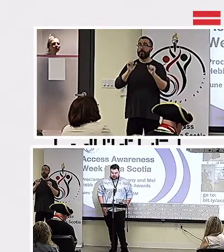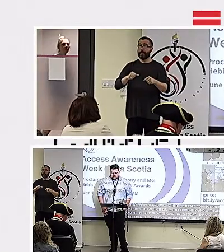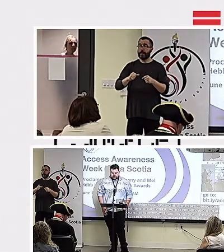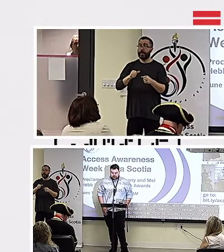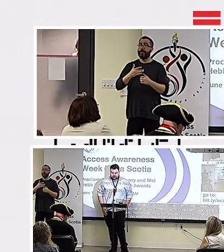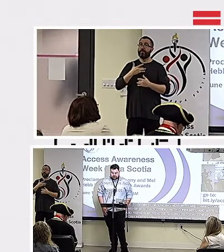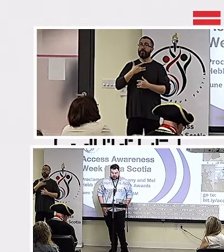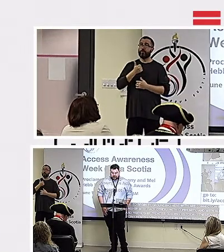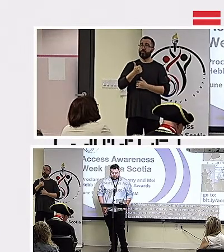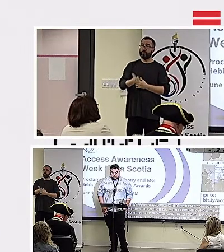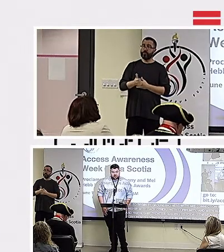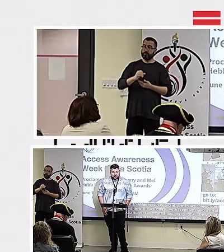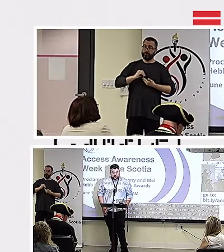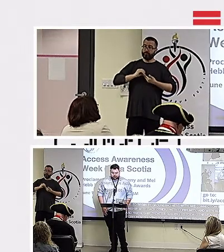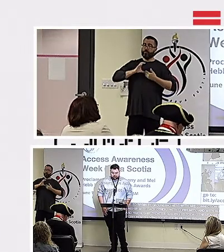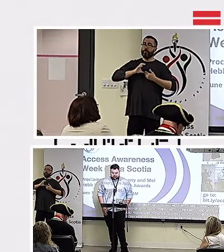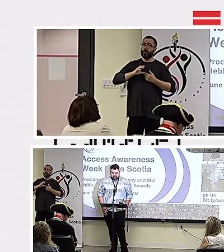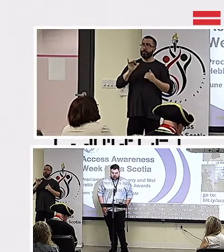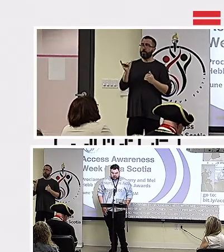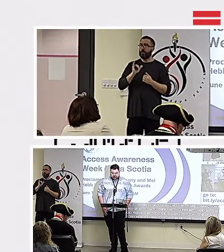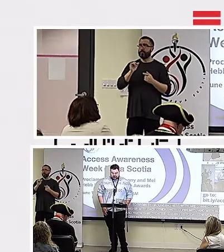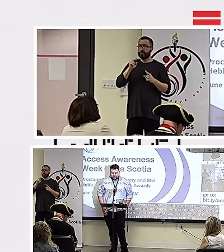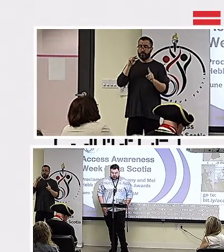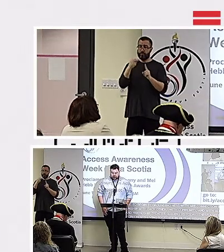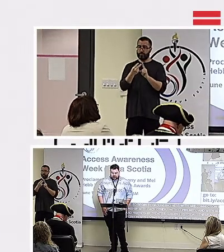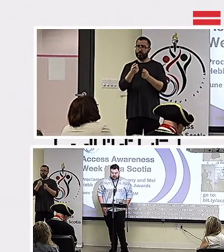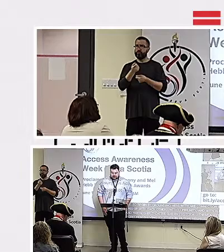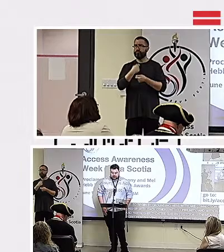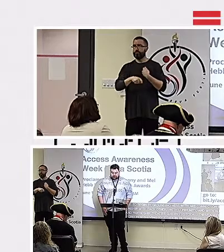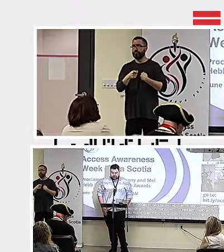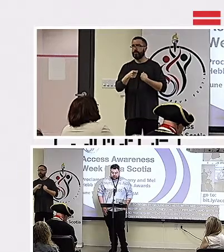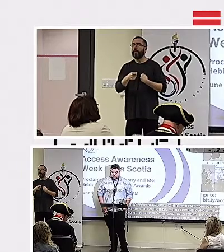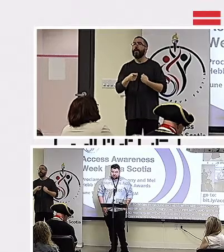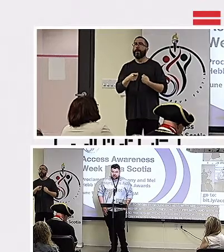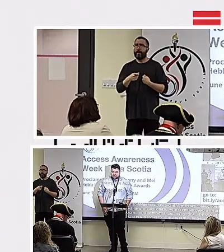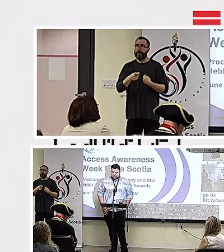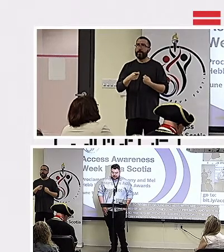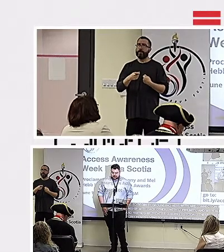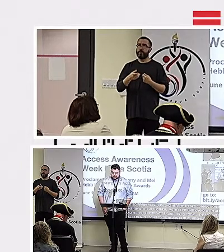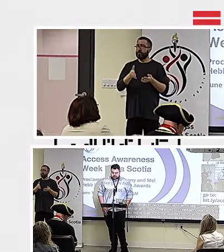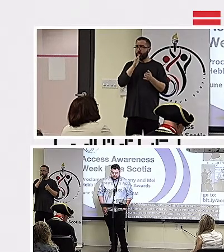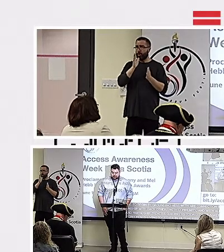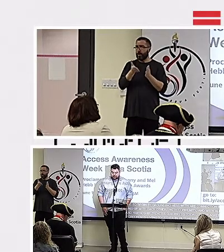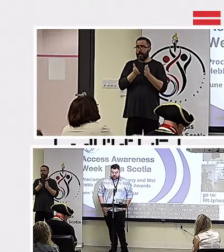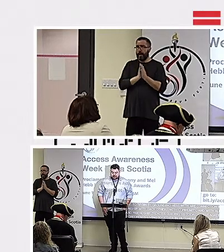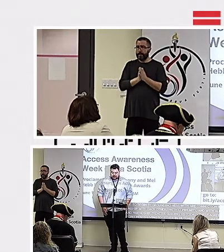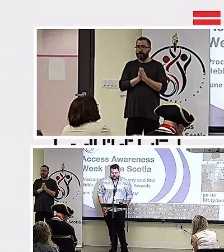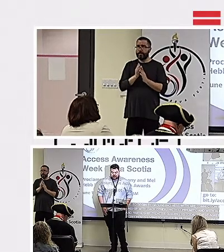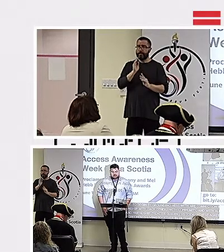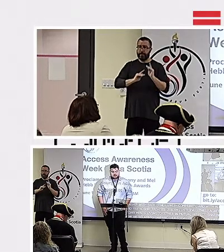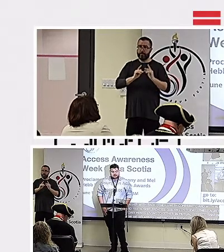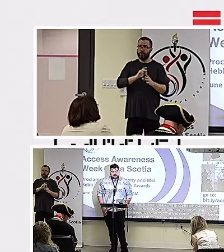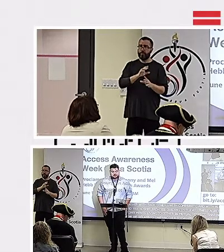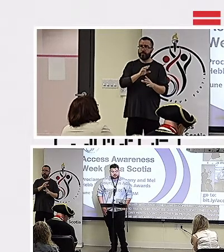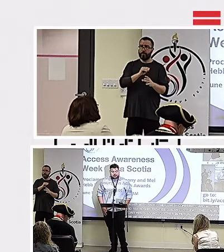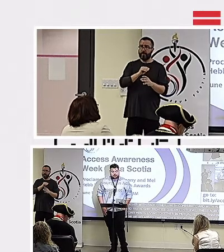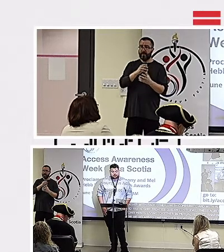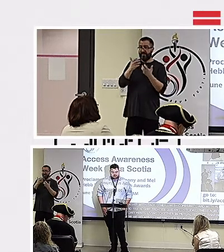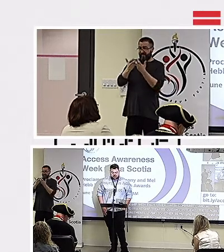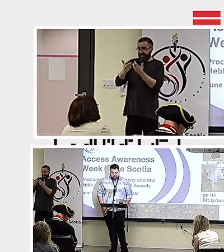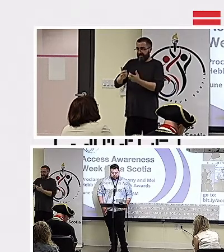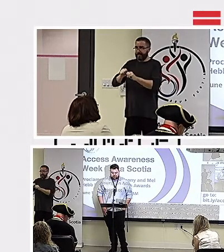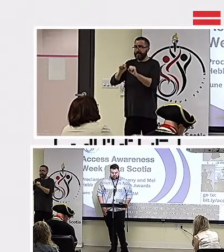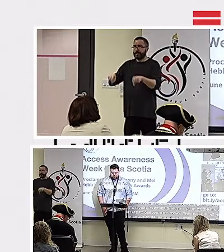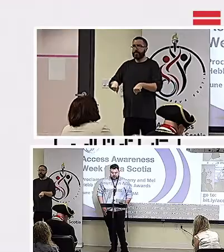also it's about shifting how we think. So that we are not asking individuals to fit into systems, but instead asking systems to honor